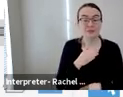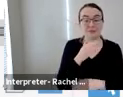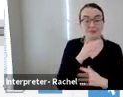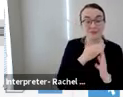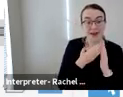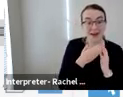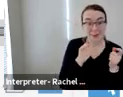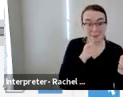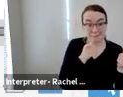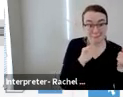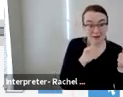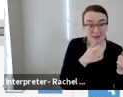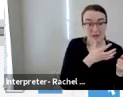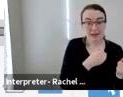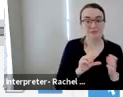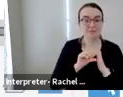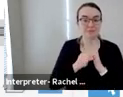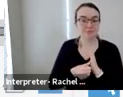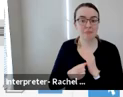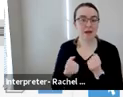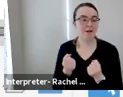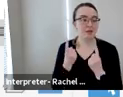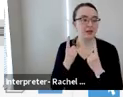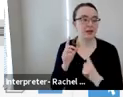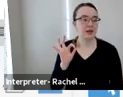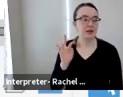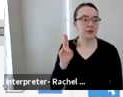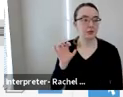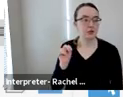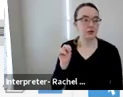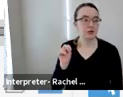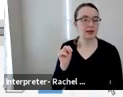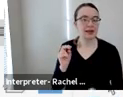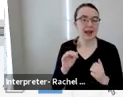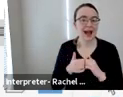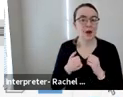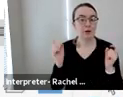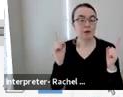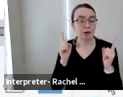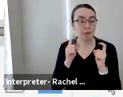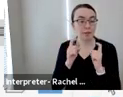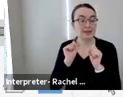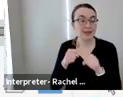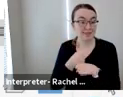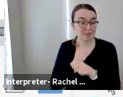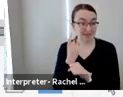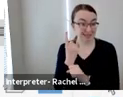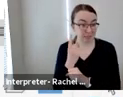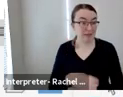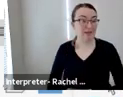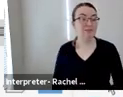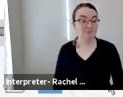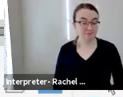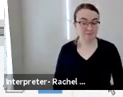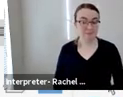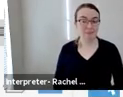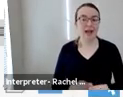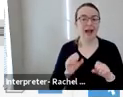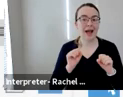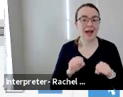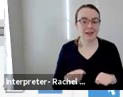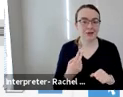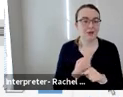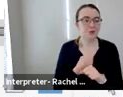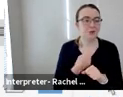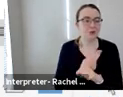and pushing my understanding of Fusion and how complex I can do something and how I can tell a story with